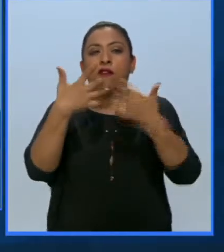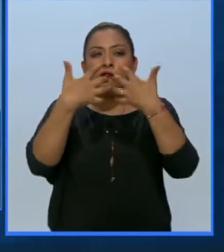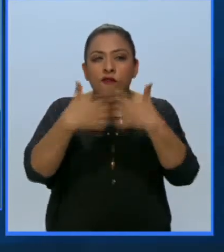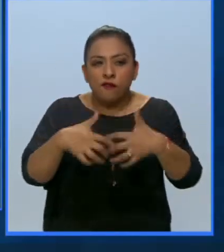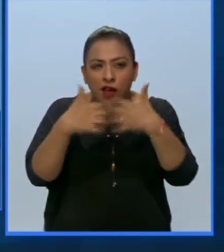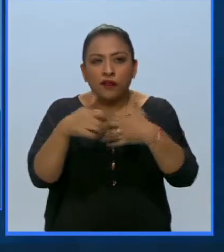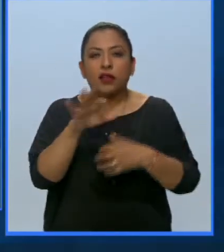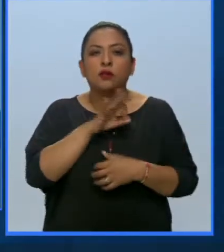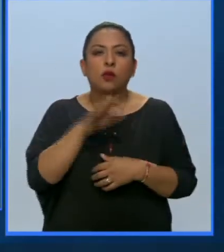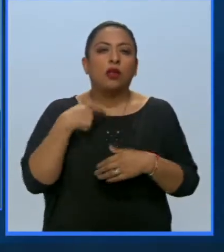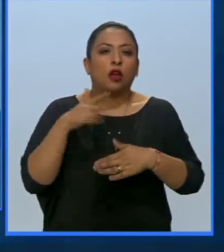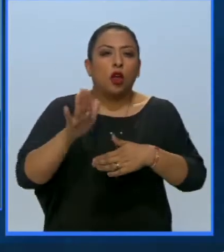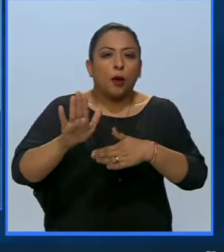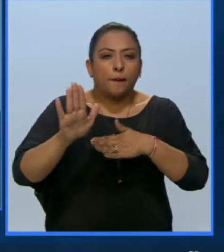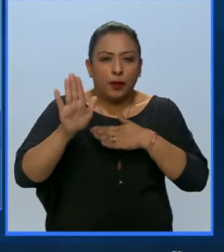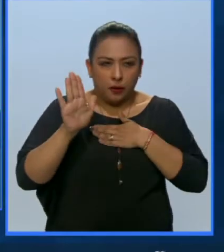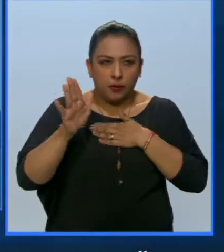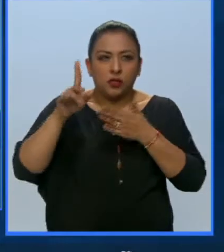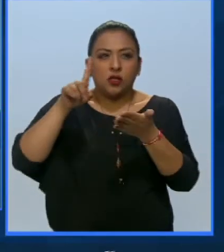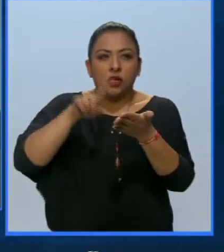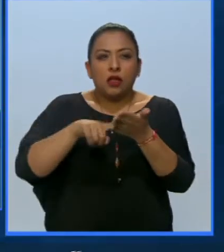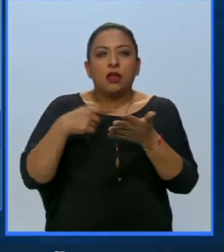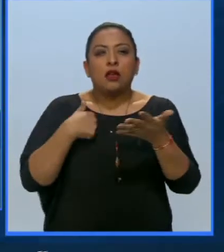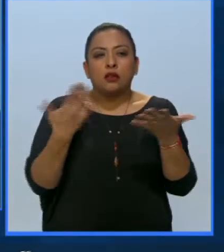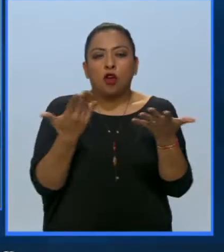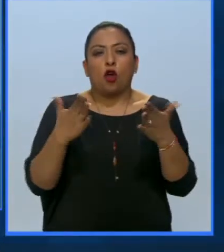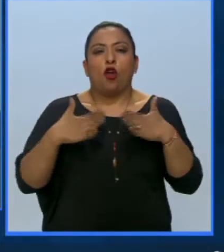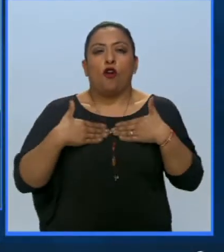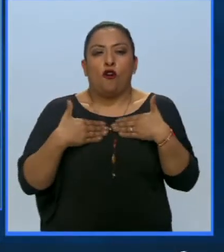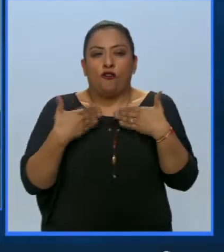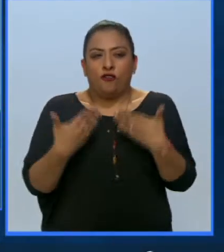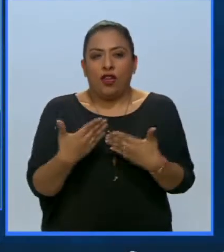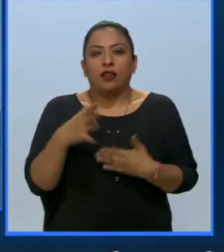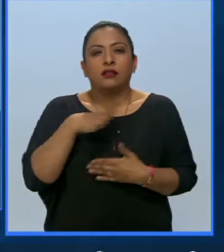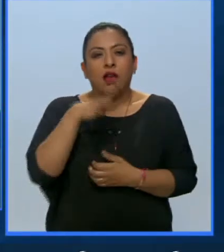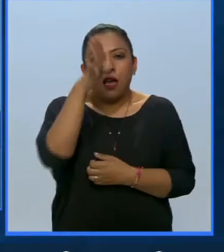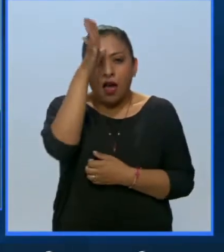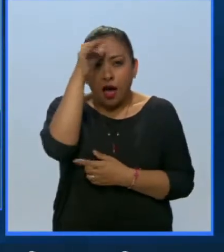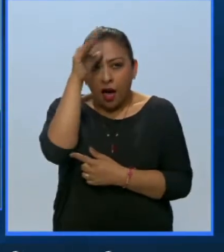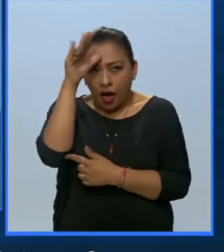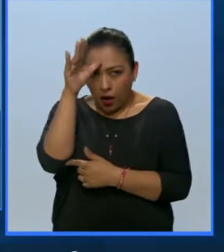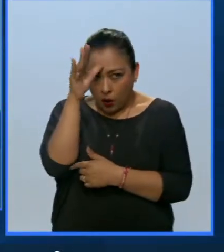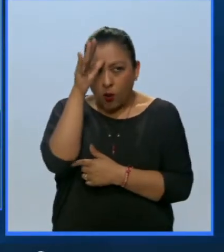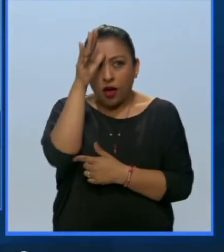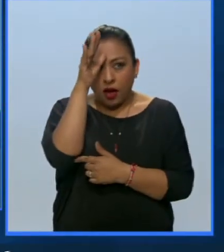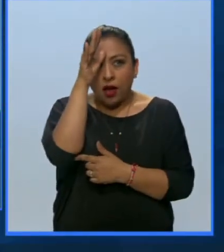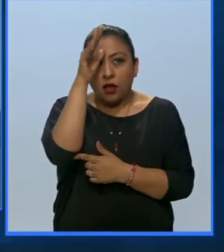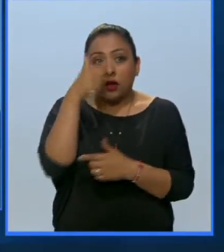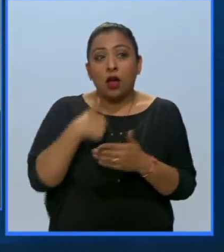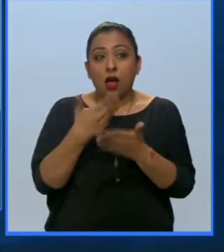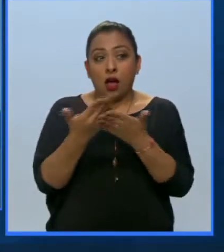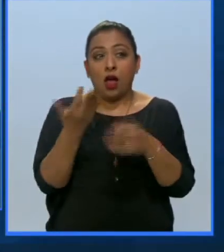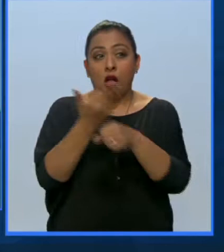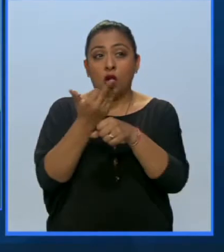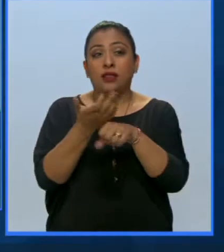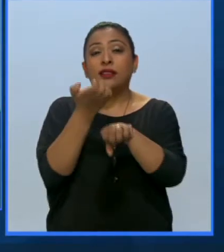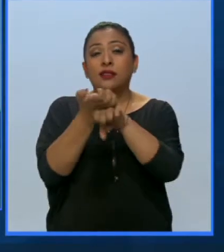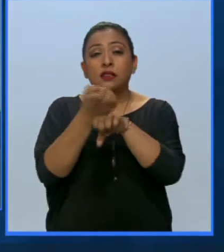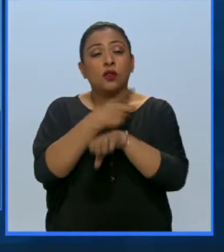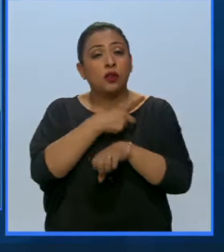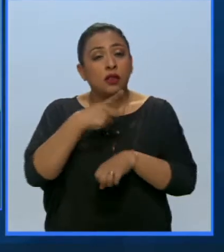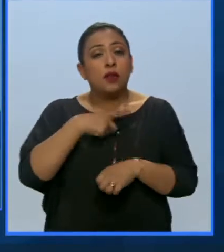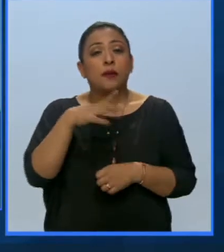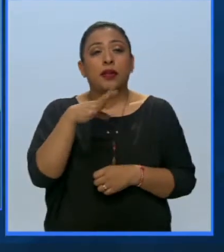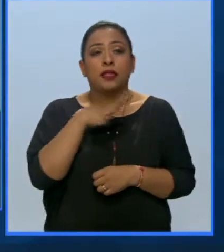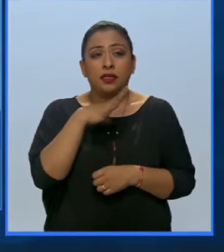need, you know, you can make long-term commitments in the confidence that you have this agreement. Now the United States says, oh, actually we want the agreement